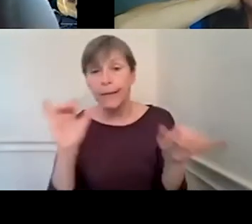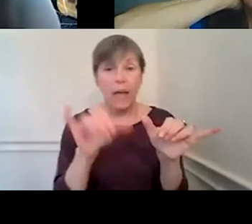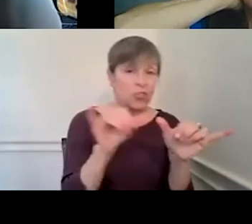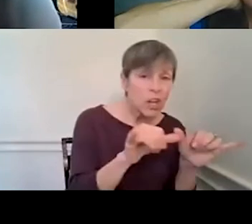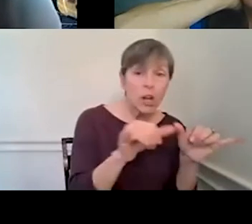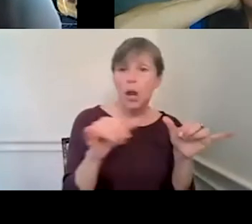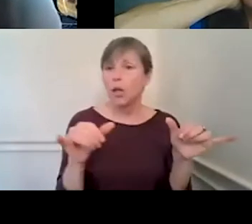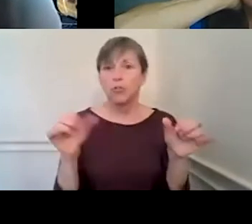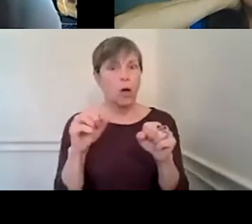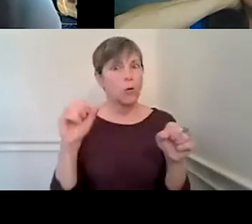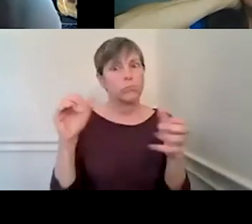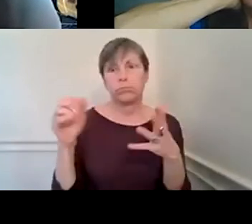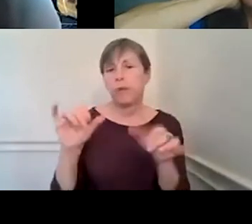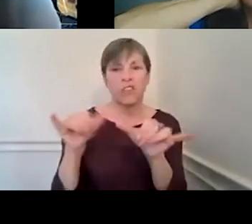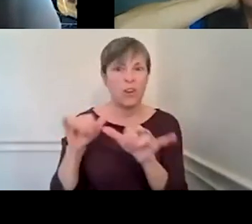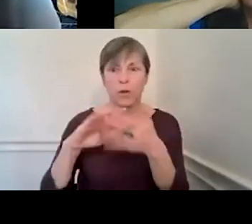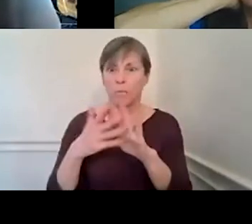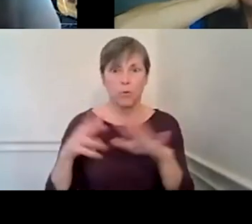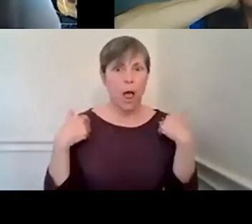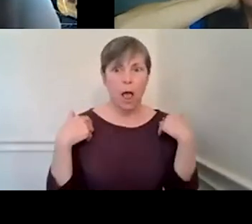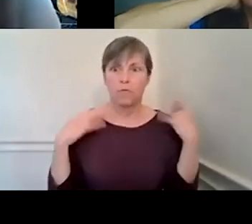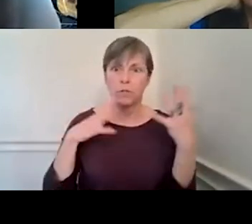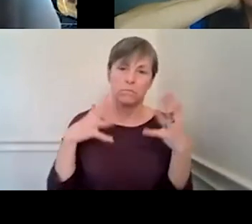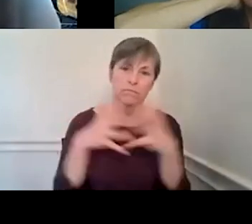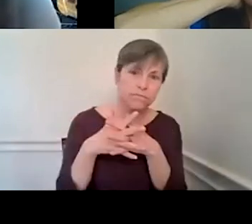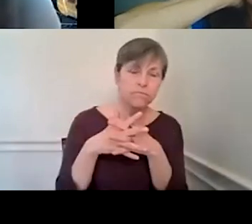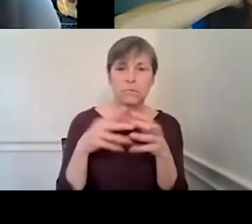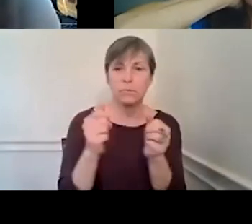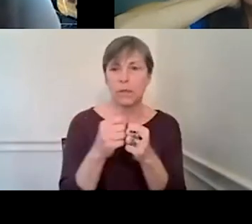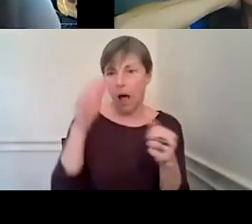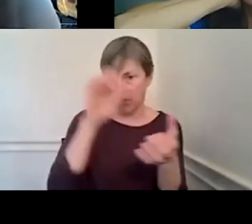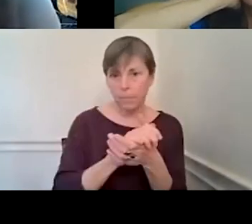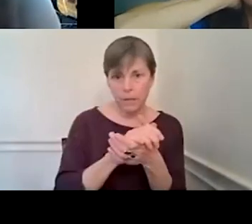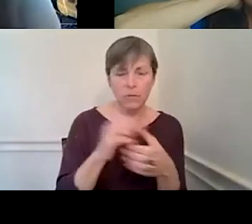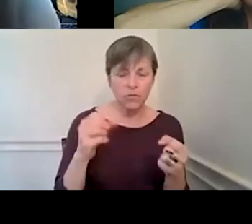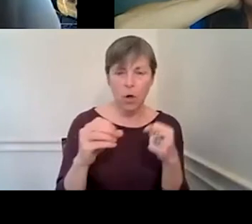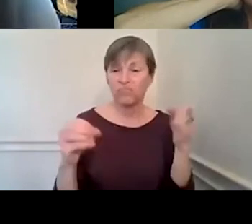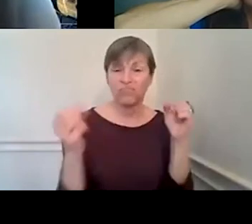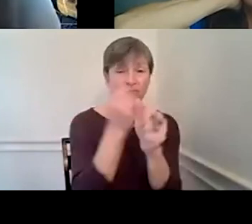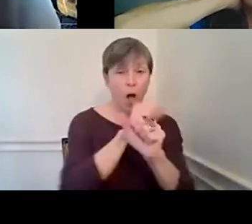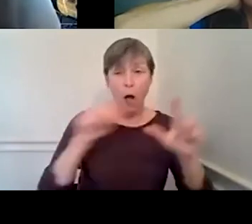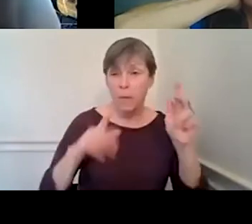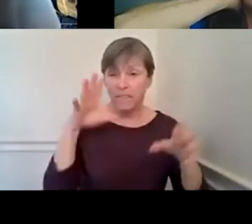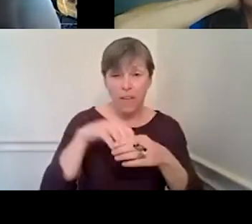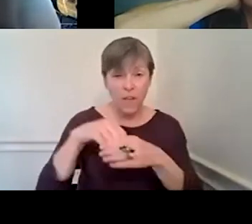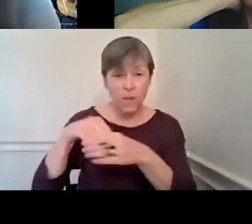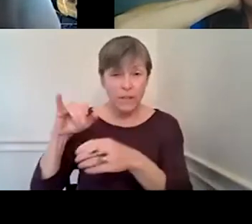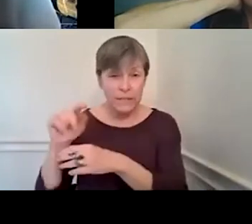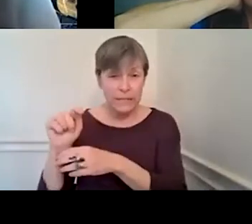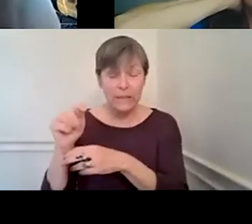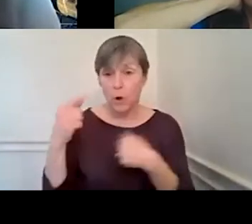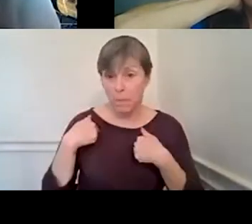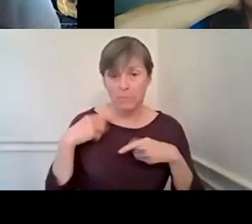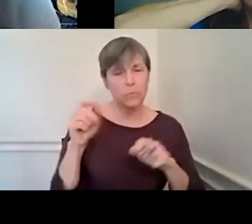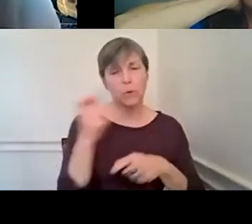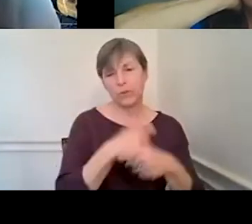was immersed in the engineering community as well with my husband then. So to me, no substitute for sort of